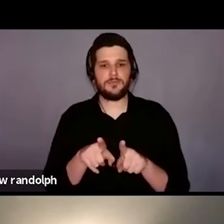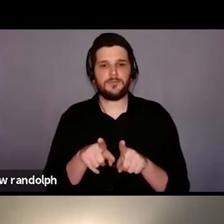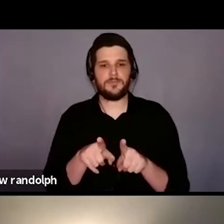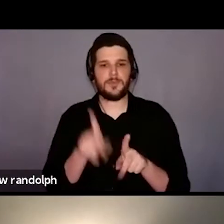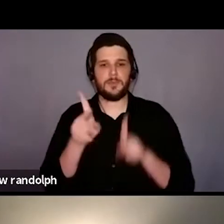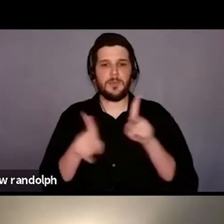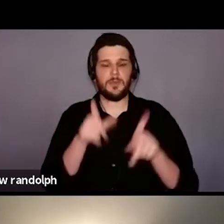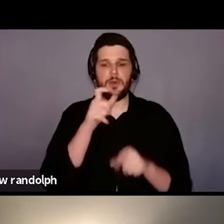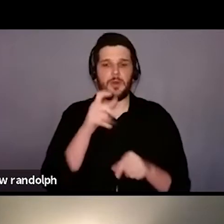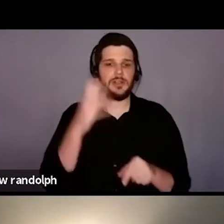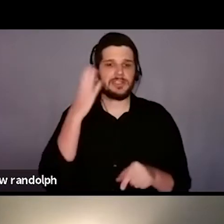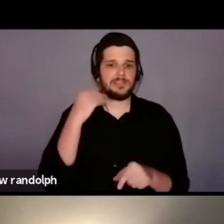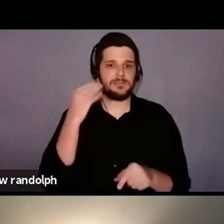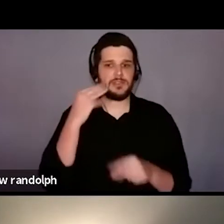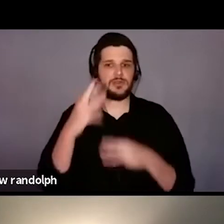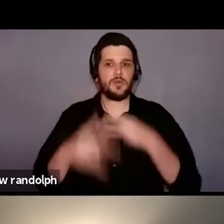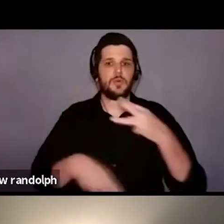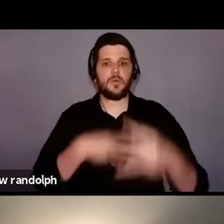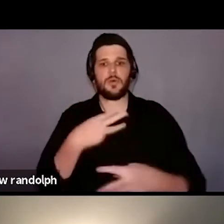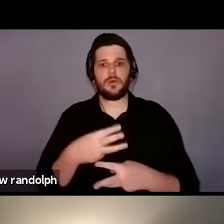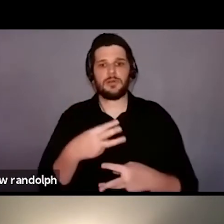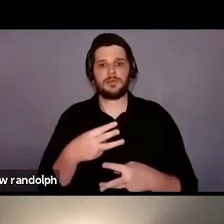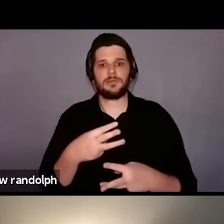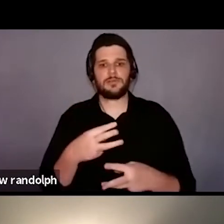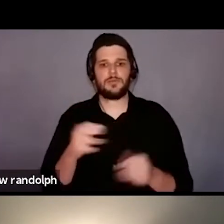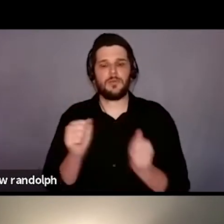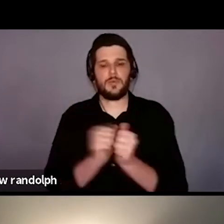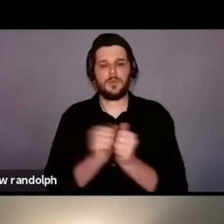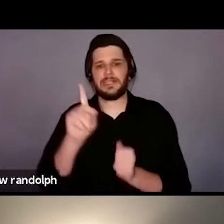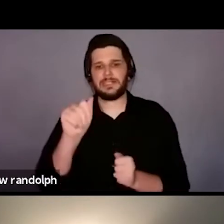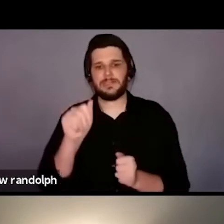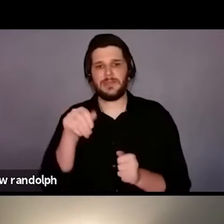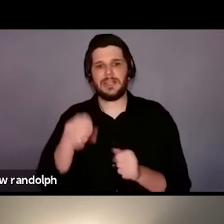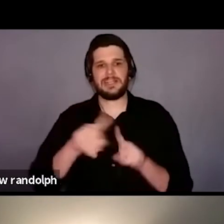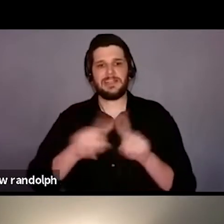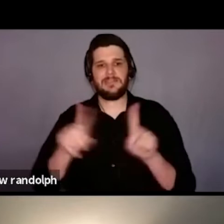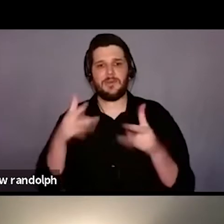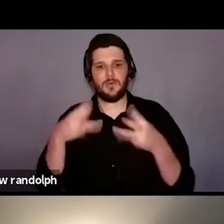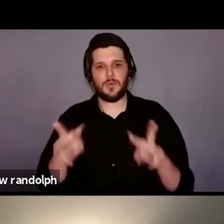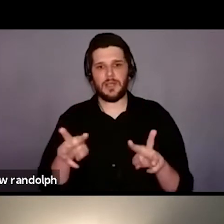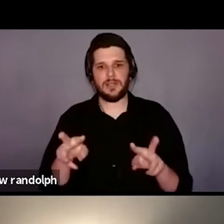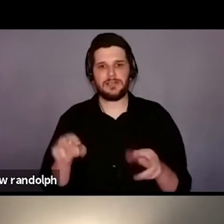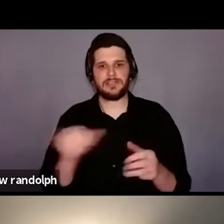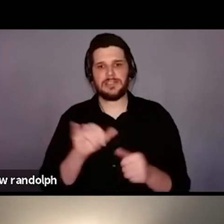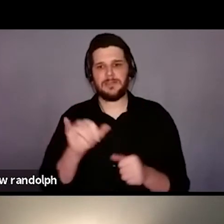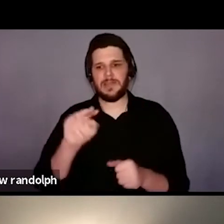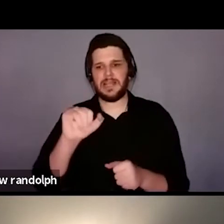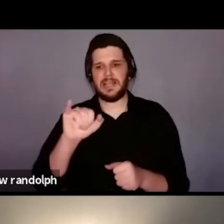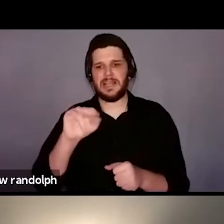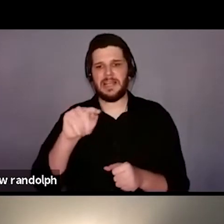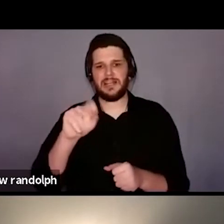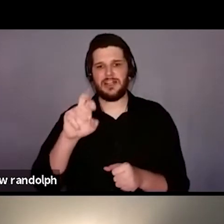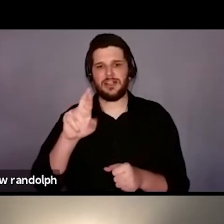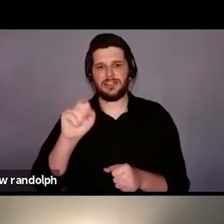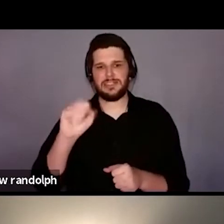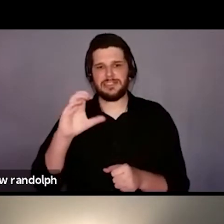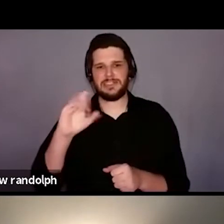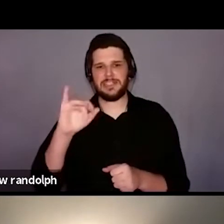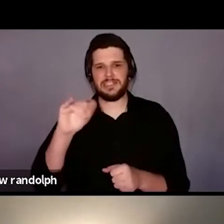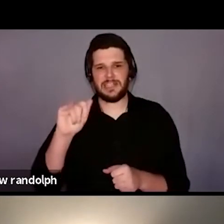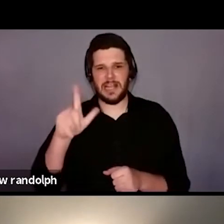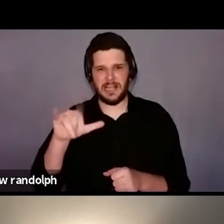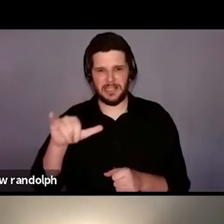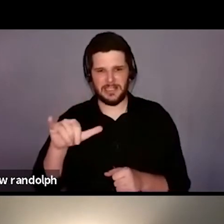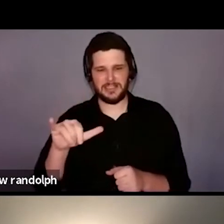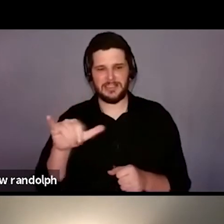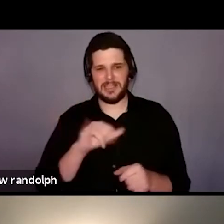people who experience the world with disability in different ways, just like it's intersectionality, like Jay and Jasper were just saying.